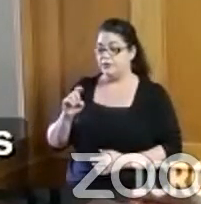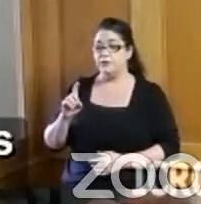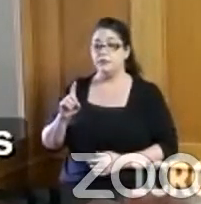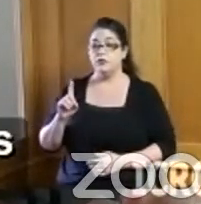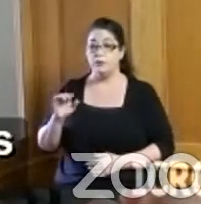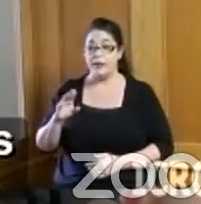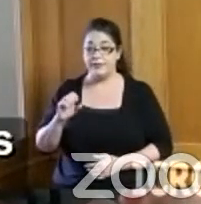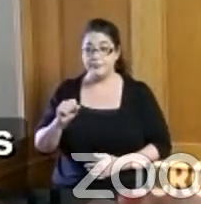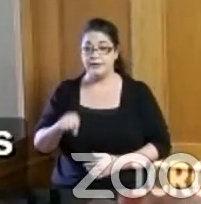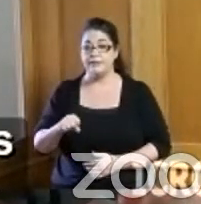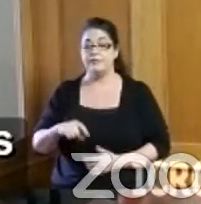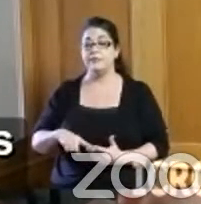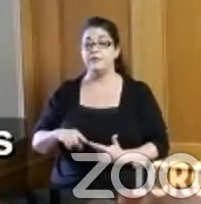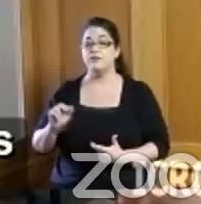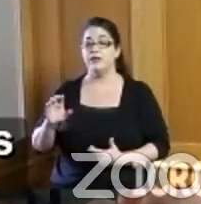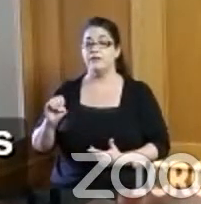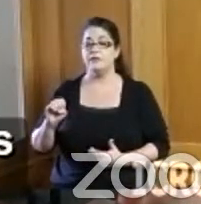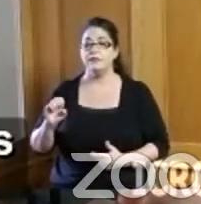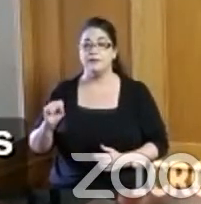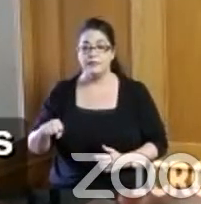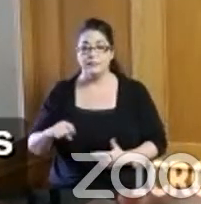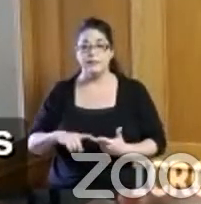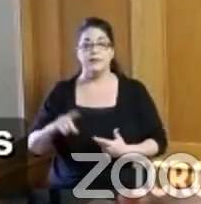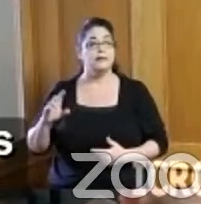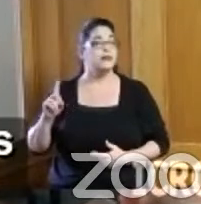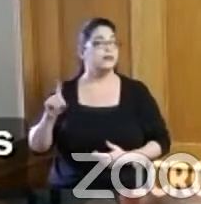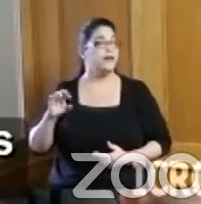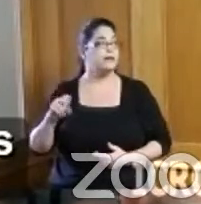Yes. Thank you. Thanks so much. Thank you.